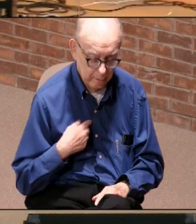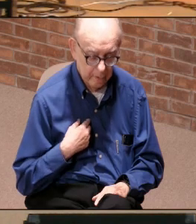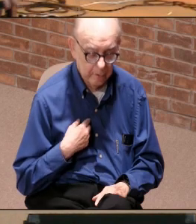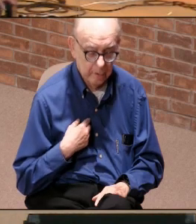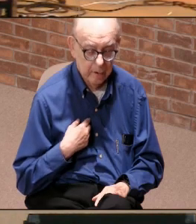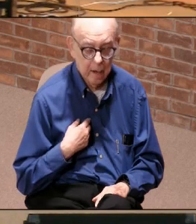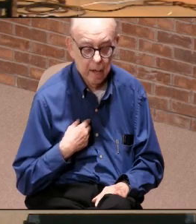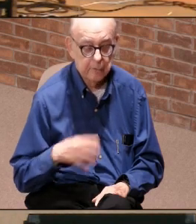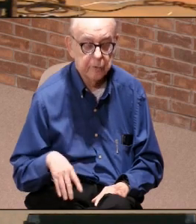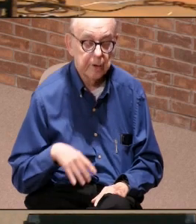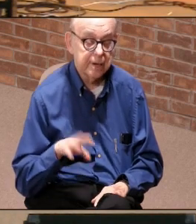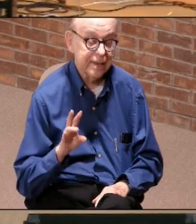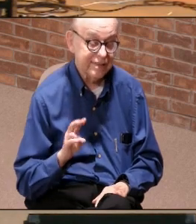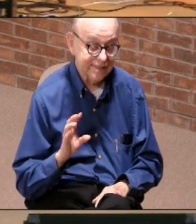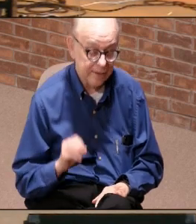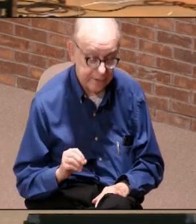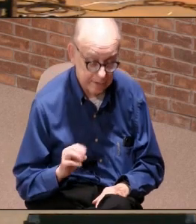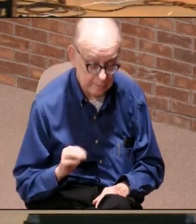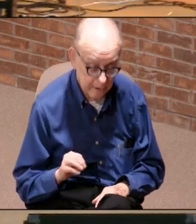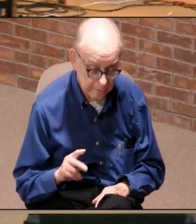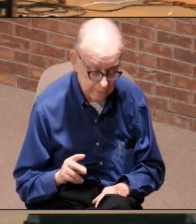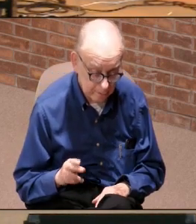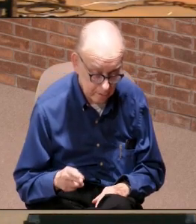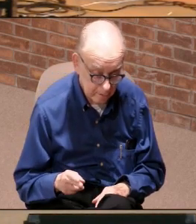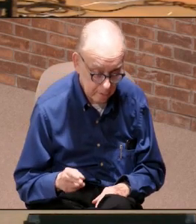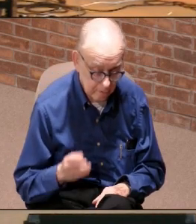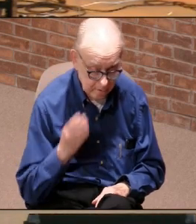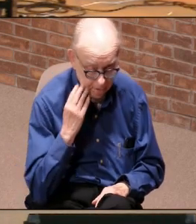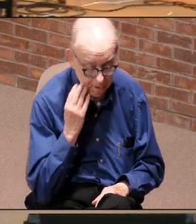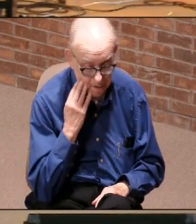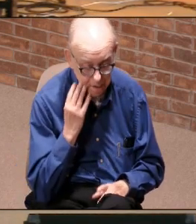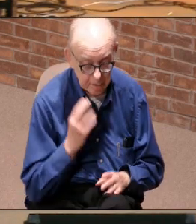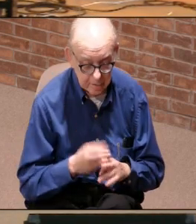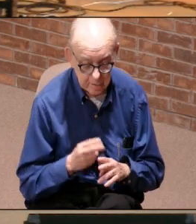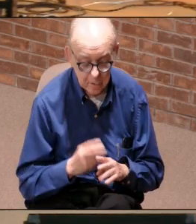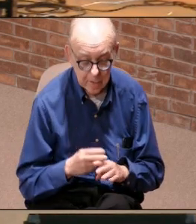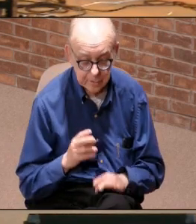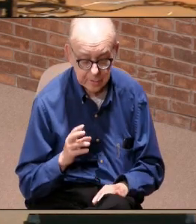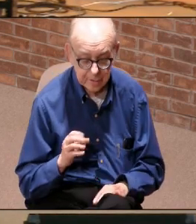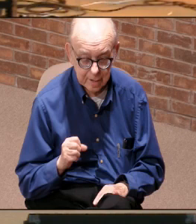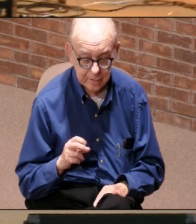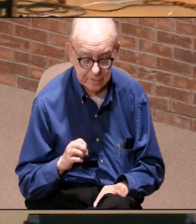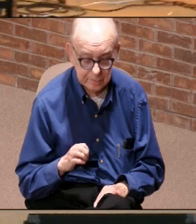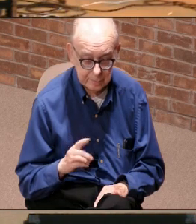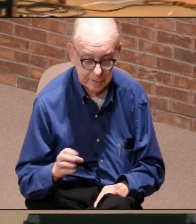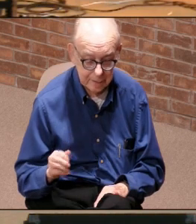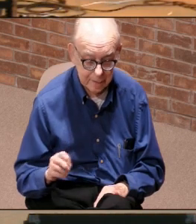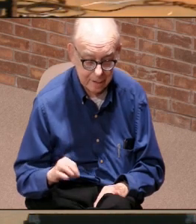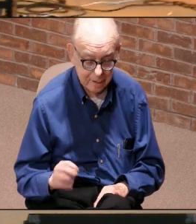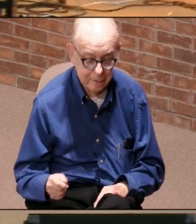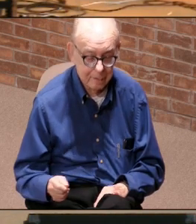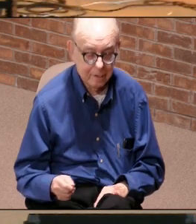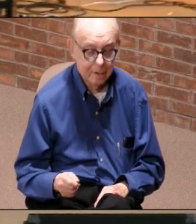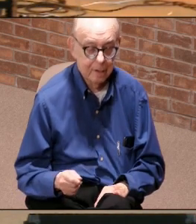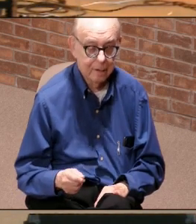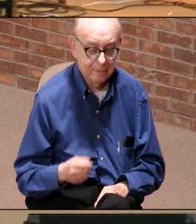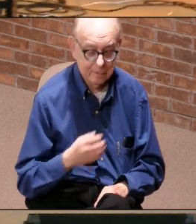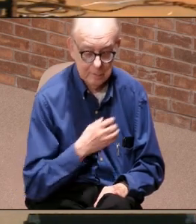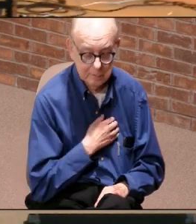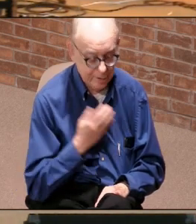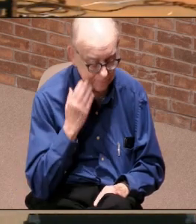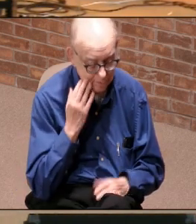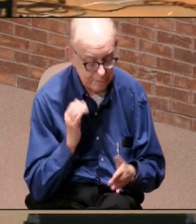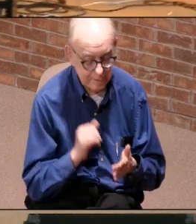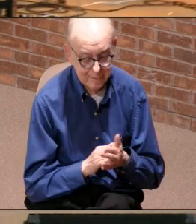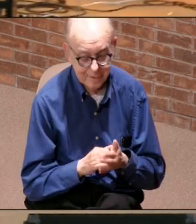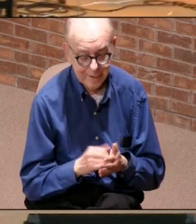doing 70, okay? I know that's called speeding. I understand that. And so do the police if they ever